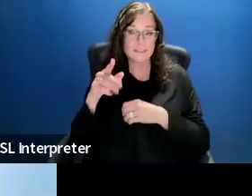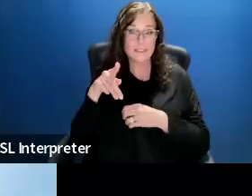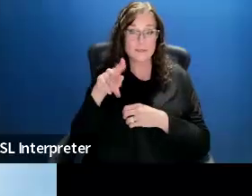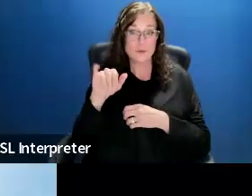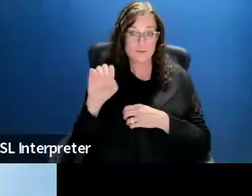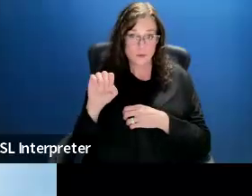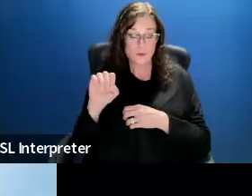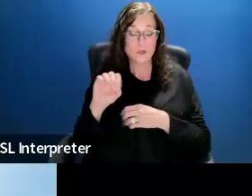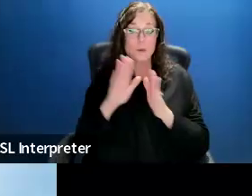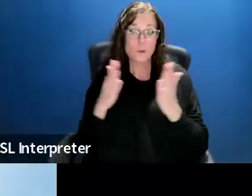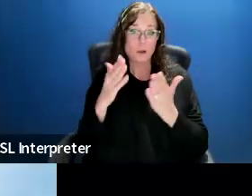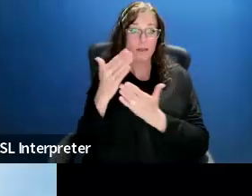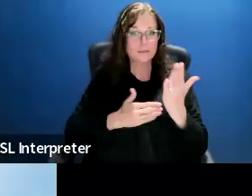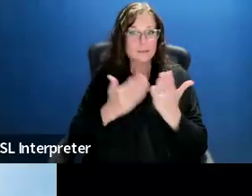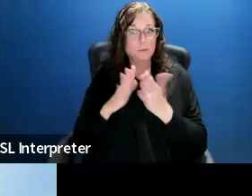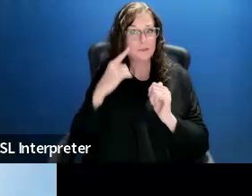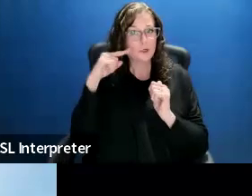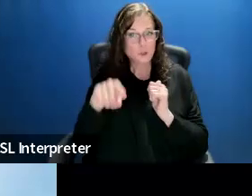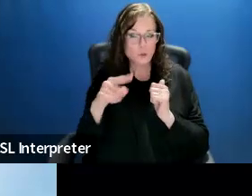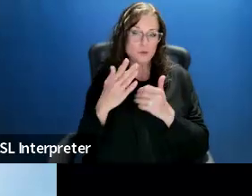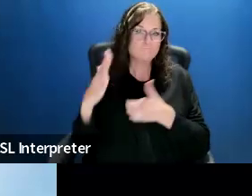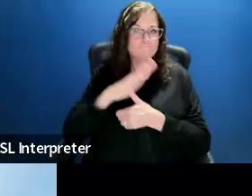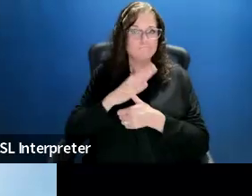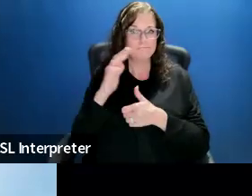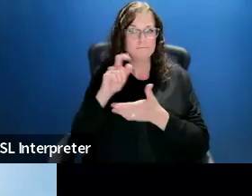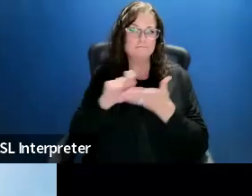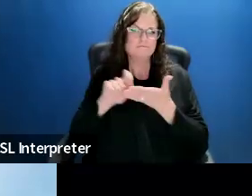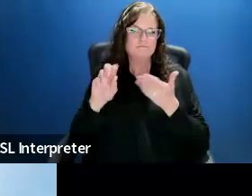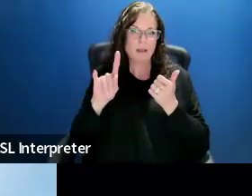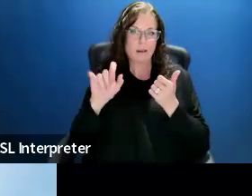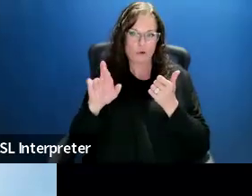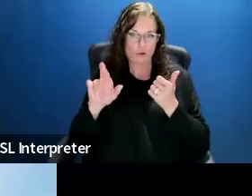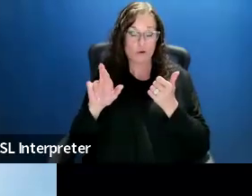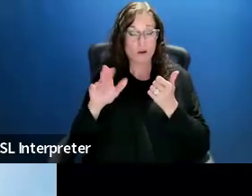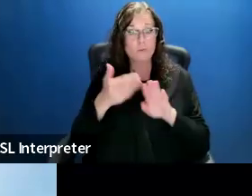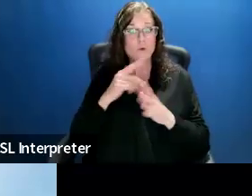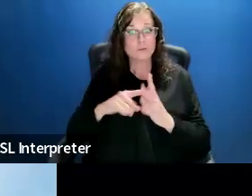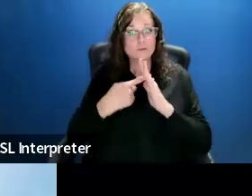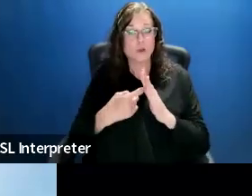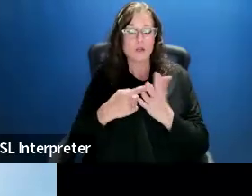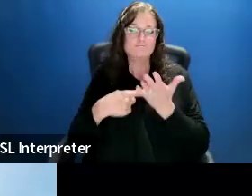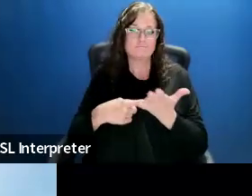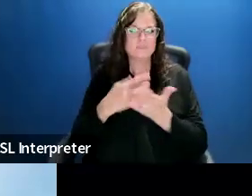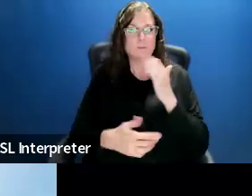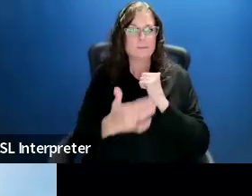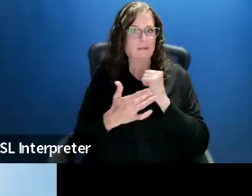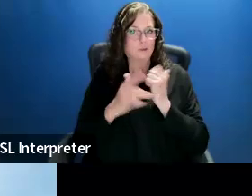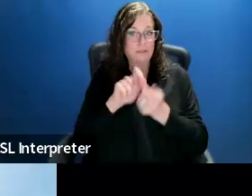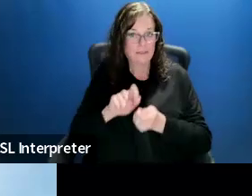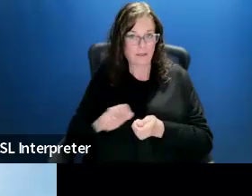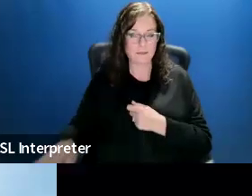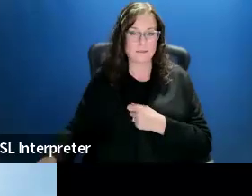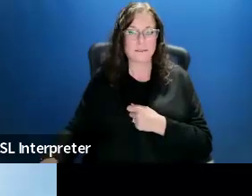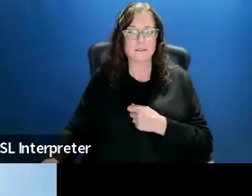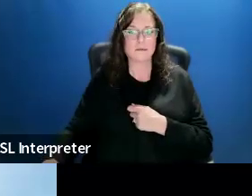Books for Youth Senior Editor. Before we begin, I'd like to go over some technical details.